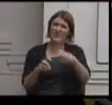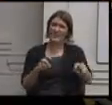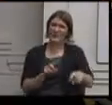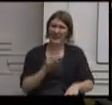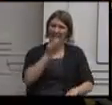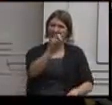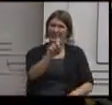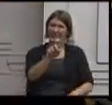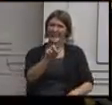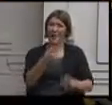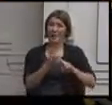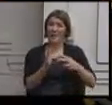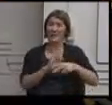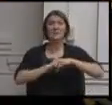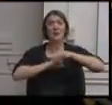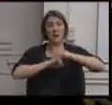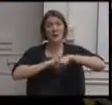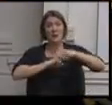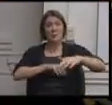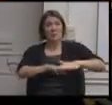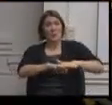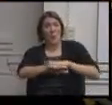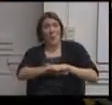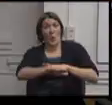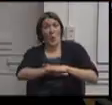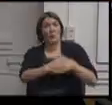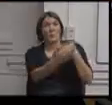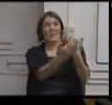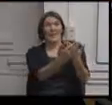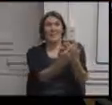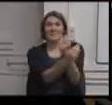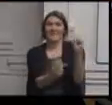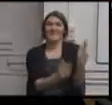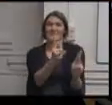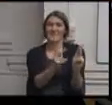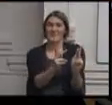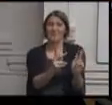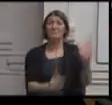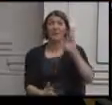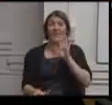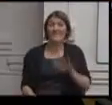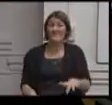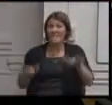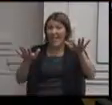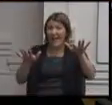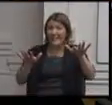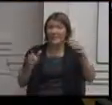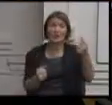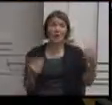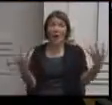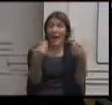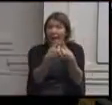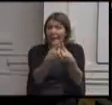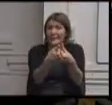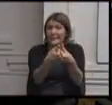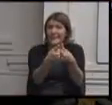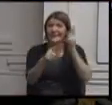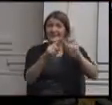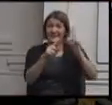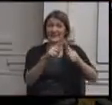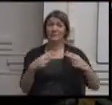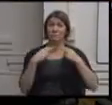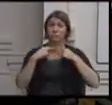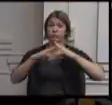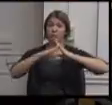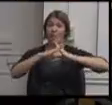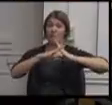into West Brattleboro. This isolation has happened in the past due to flooding, motor vehicle accidents, and Western